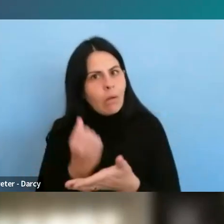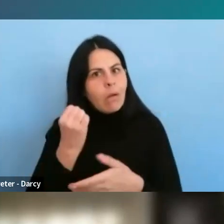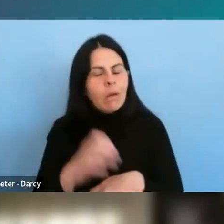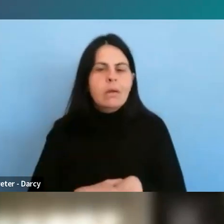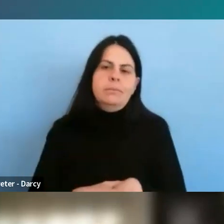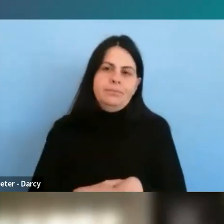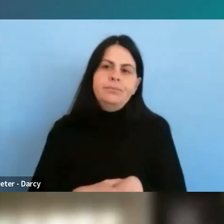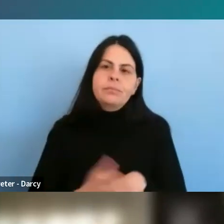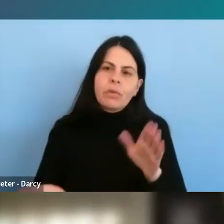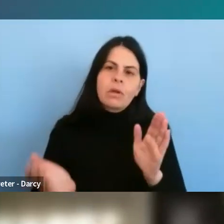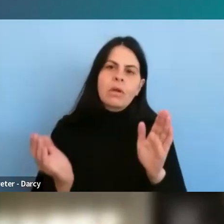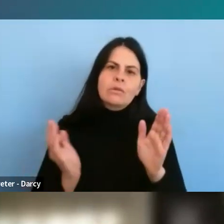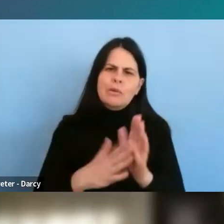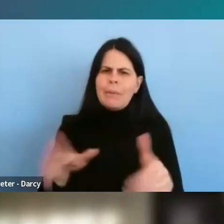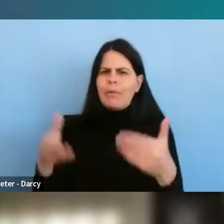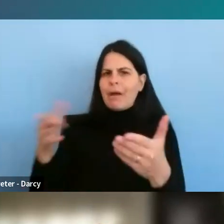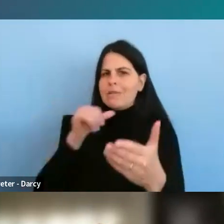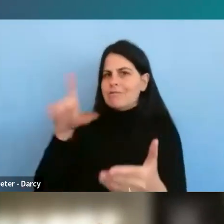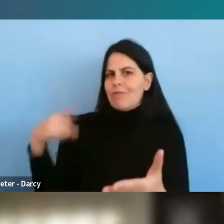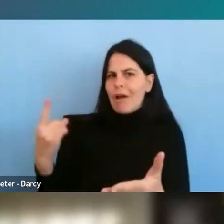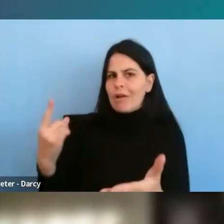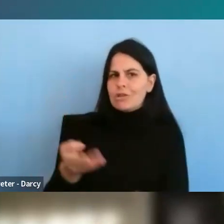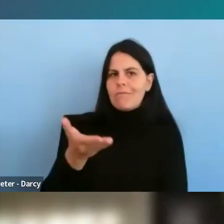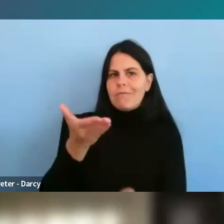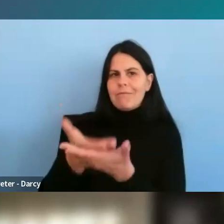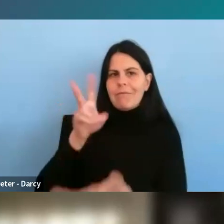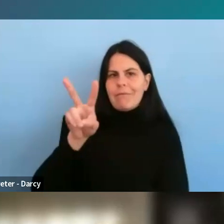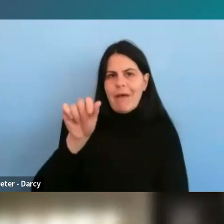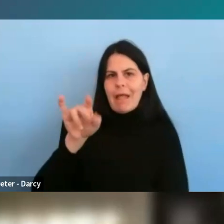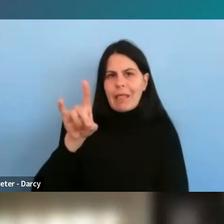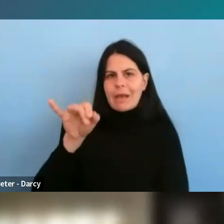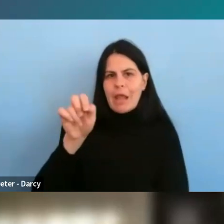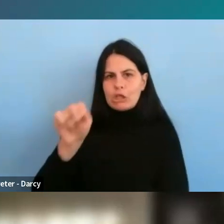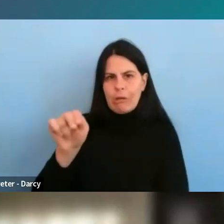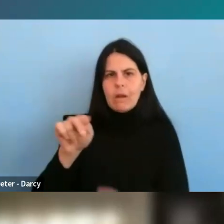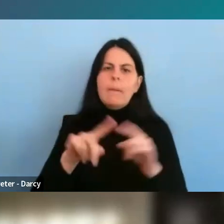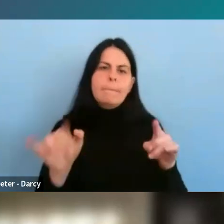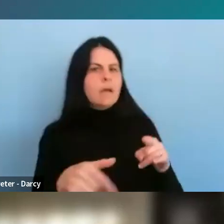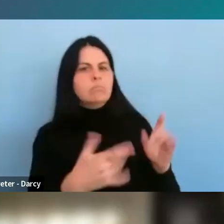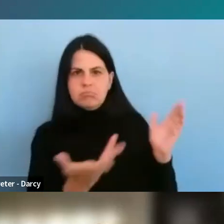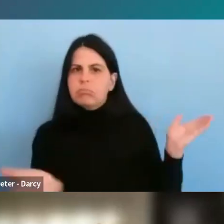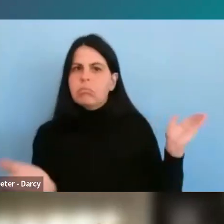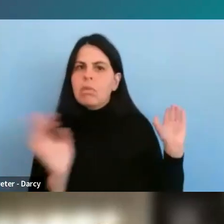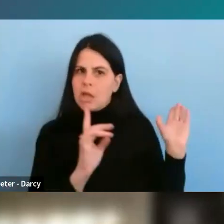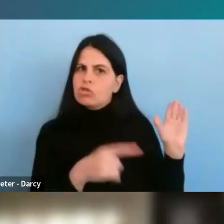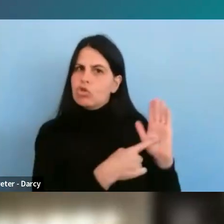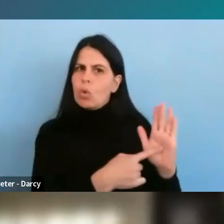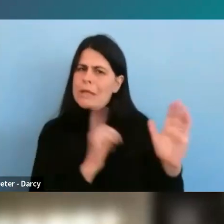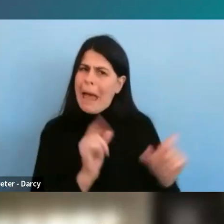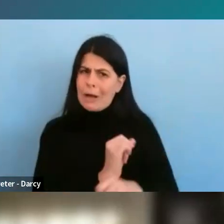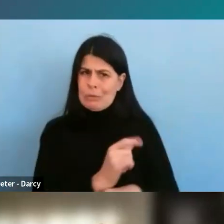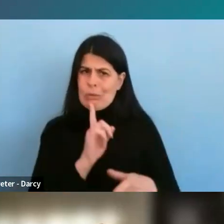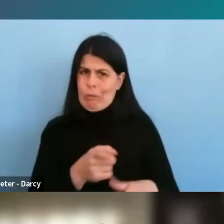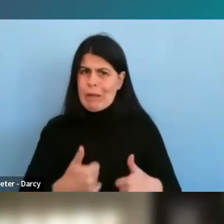it provides not just validation, but it does present the actual world that we live in. And I just see it